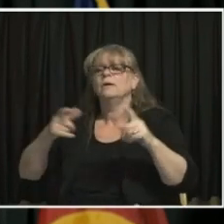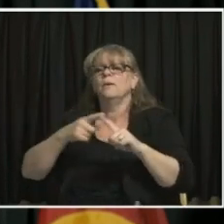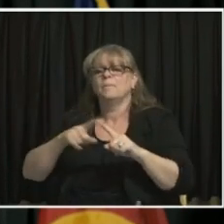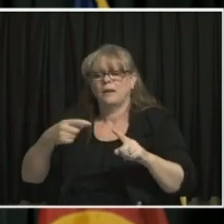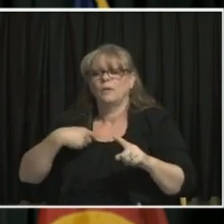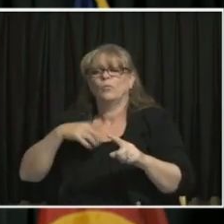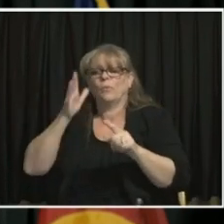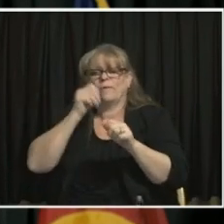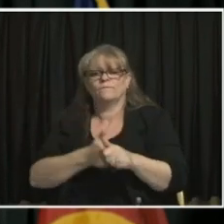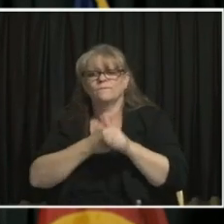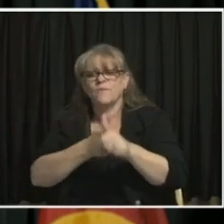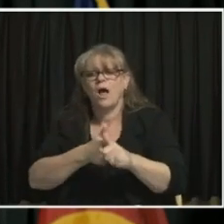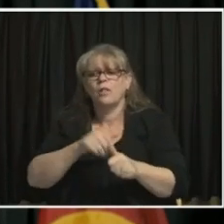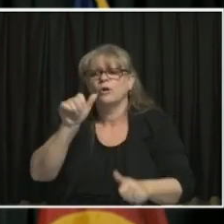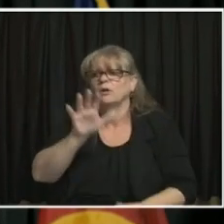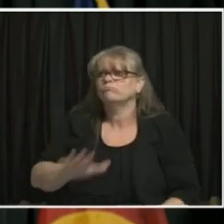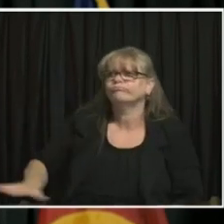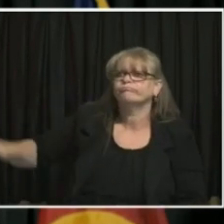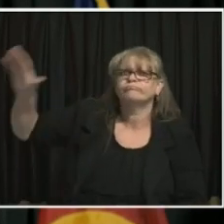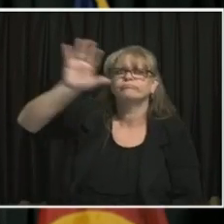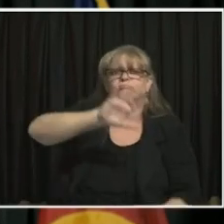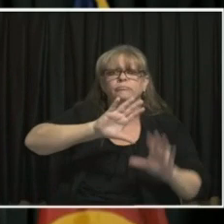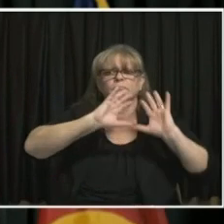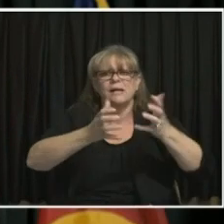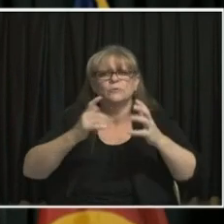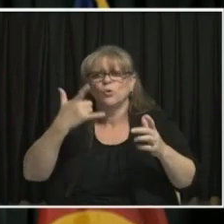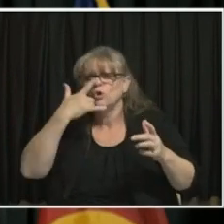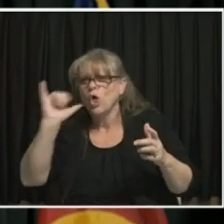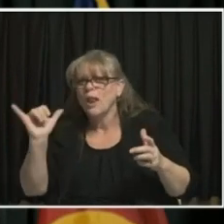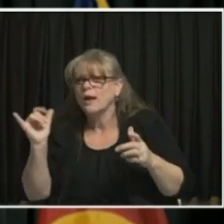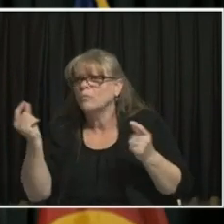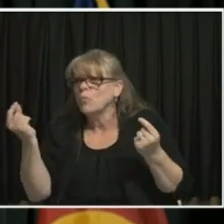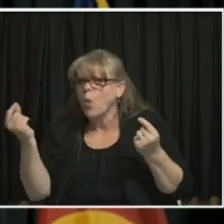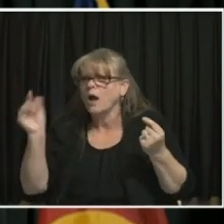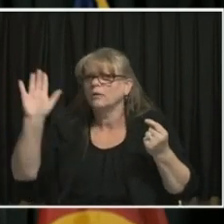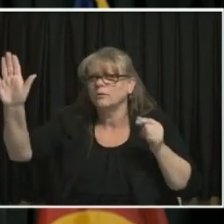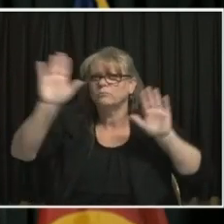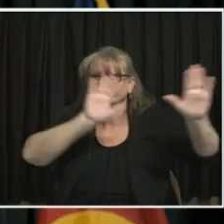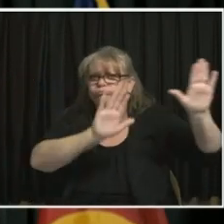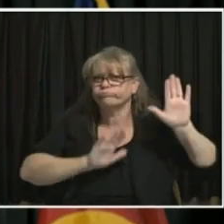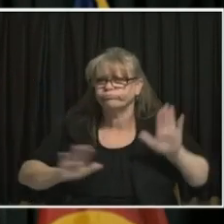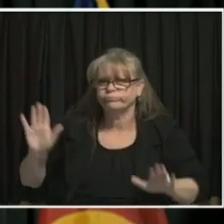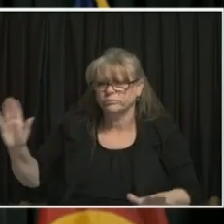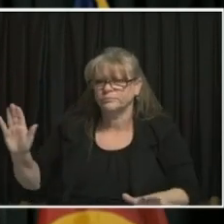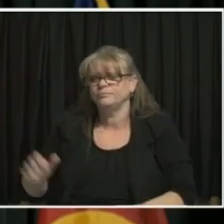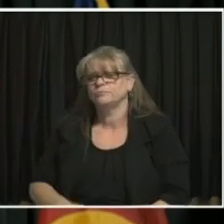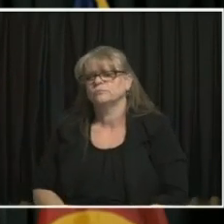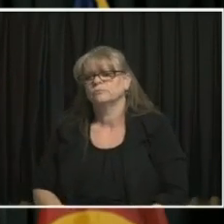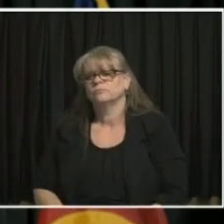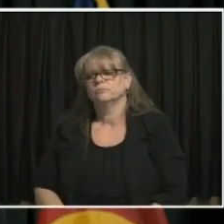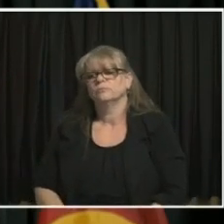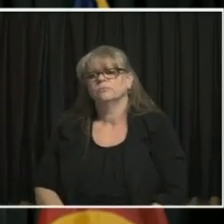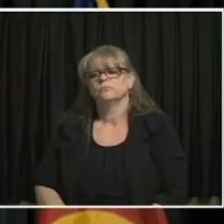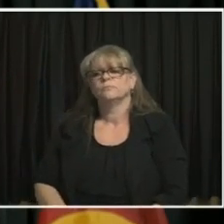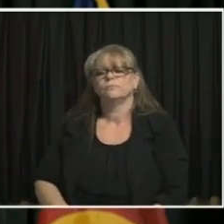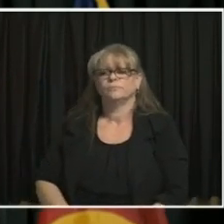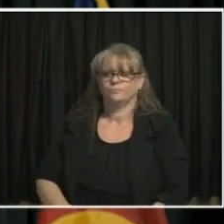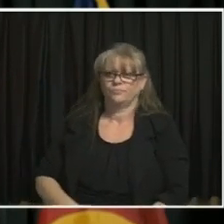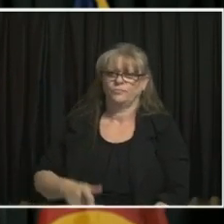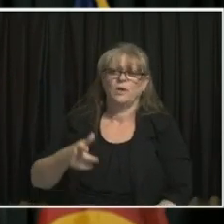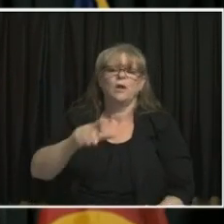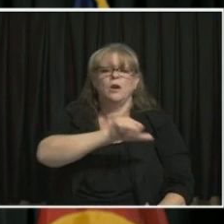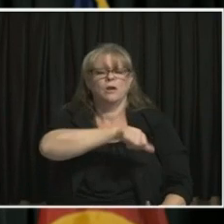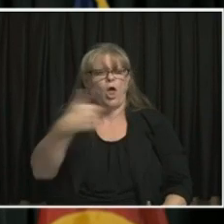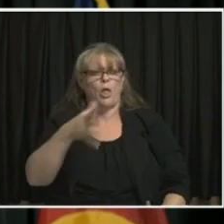back. Lisa said, the Catholic Church has been doing baptisms because they can't postpone them. If they are postponing burials, they